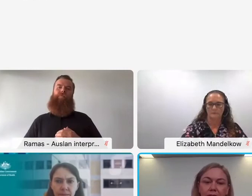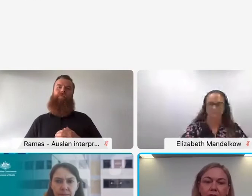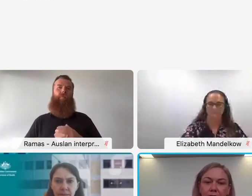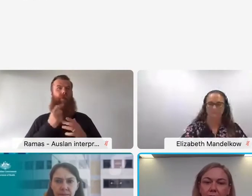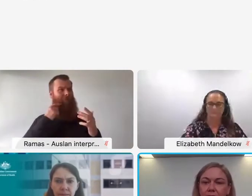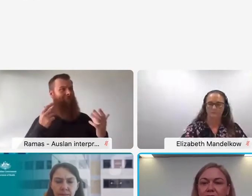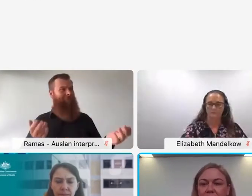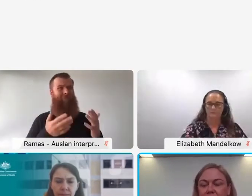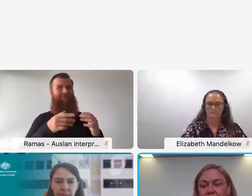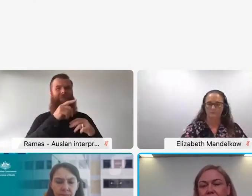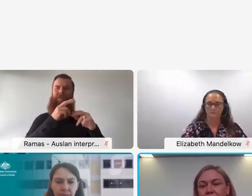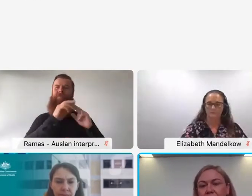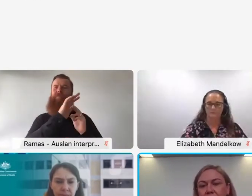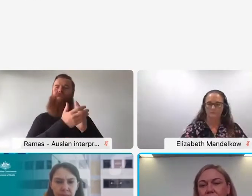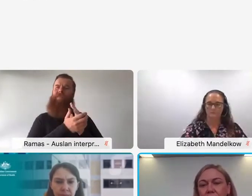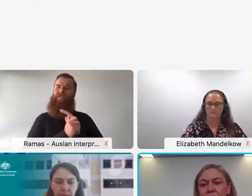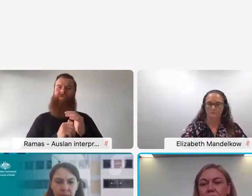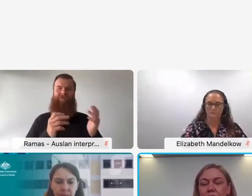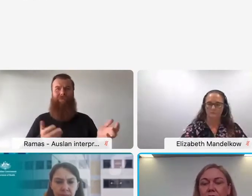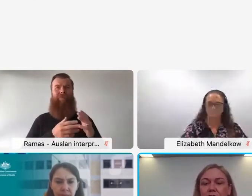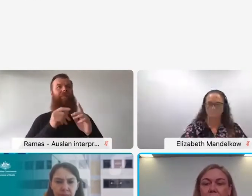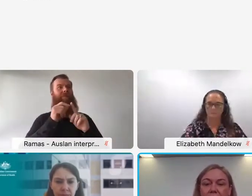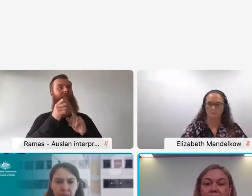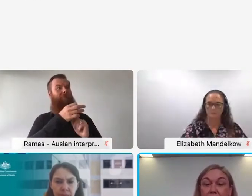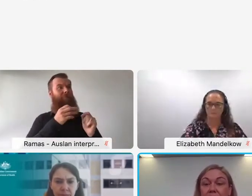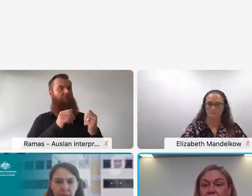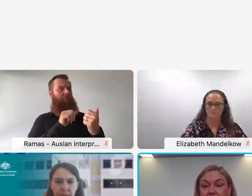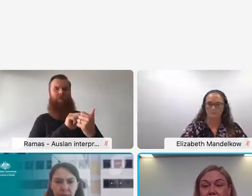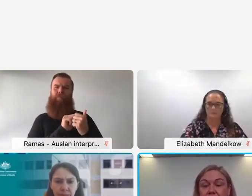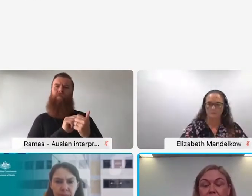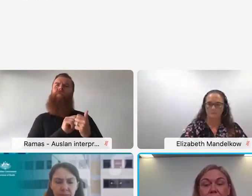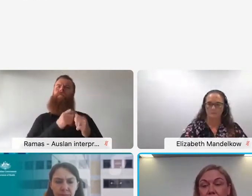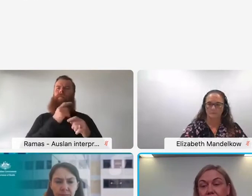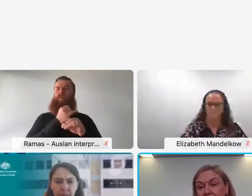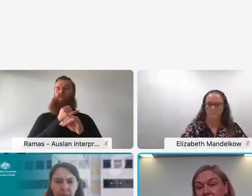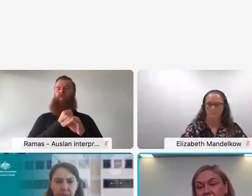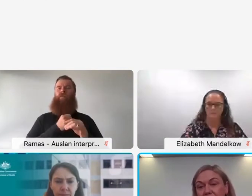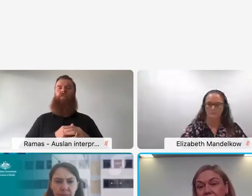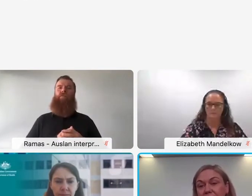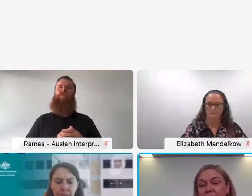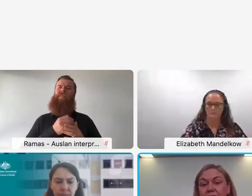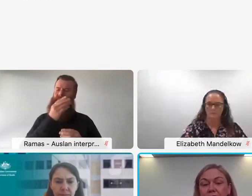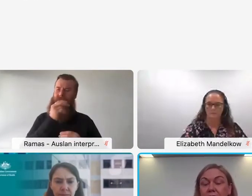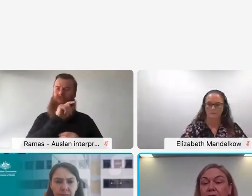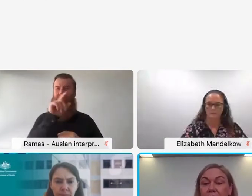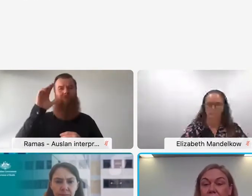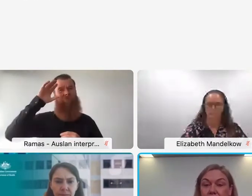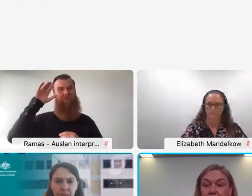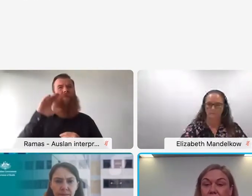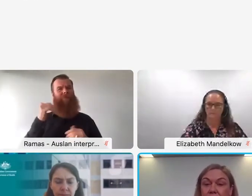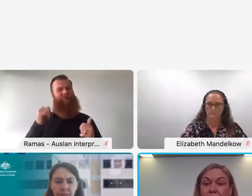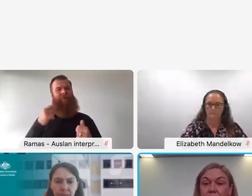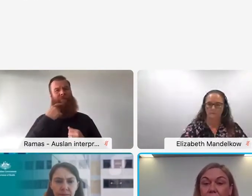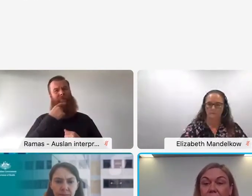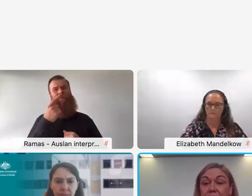development in Pacific partner institutions. So we have a number of countries who have already identified that this is an area that